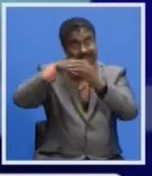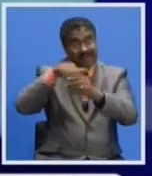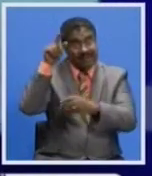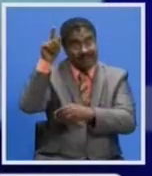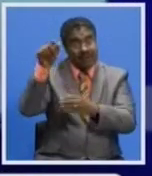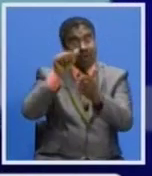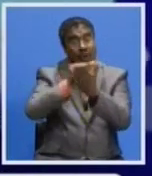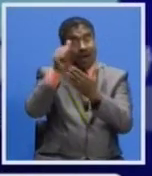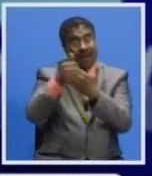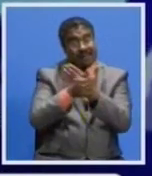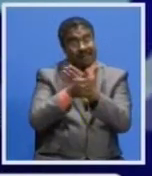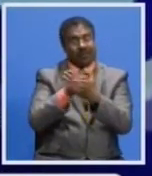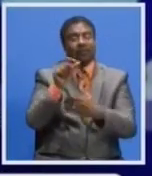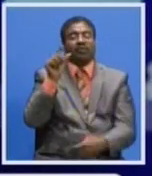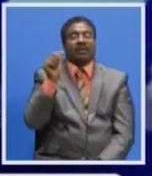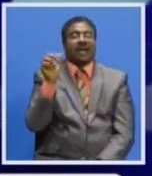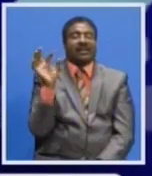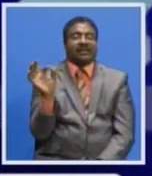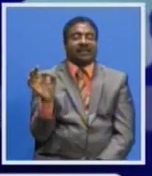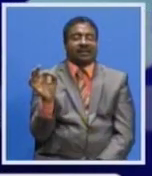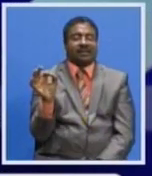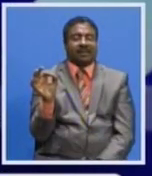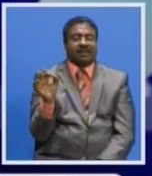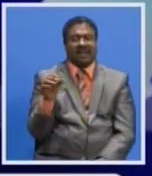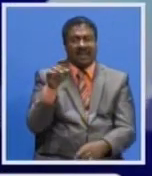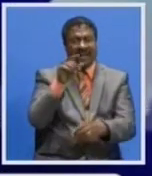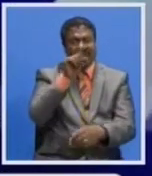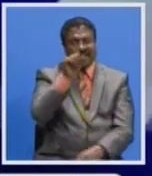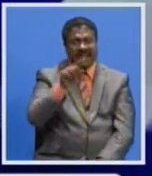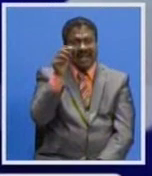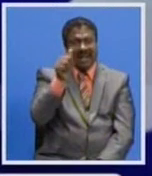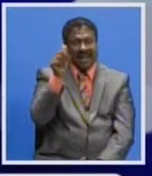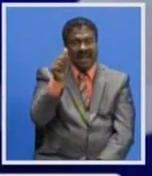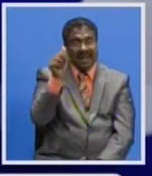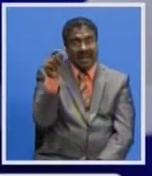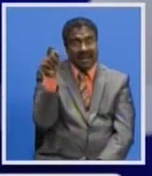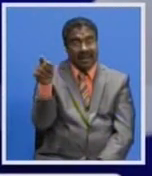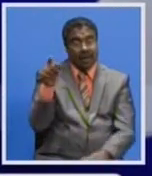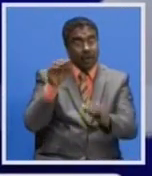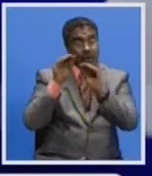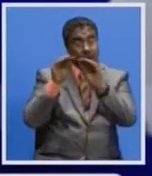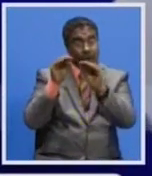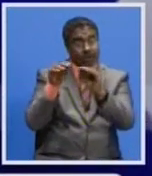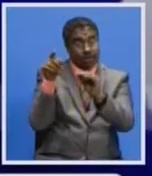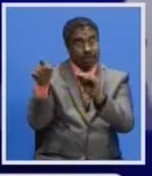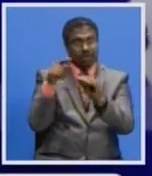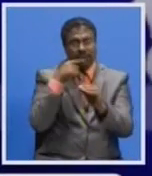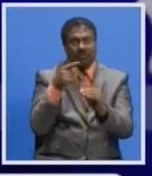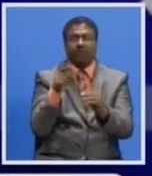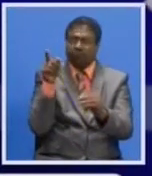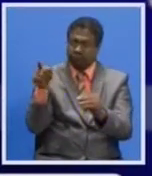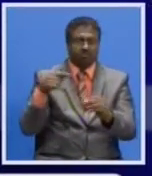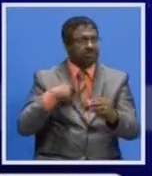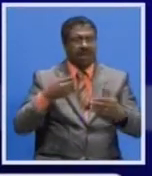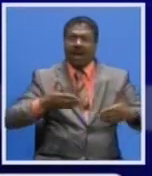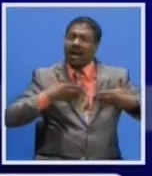to 31st, 2019. And Zambia Amateur Athletic Association ZAN national team coach Douglas Kalembo said he is